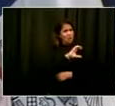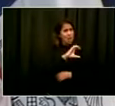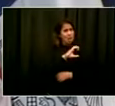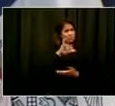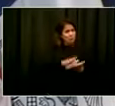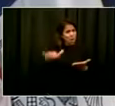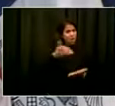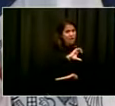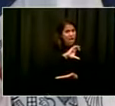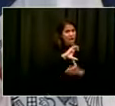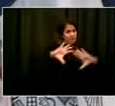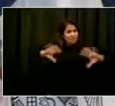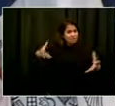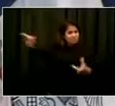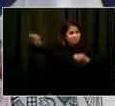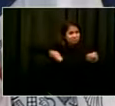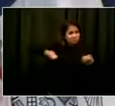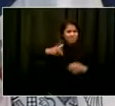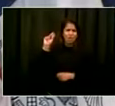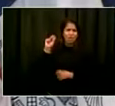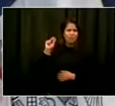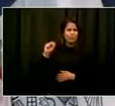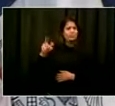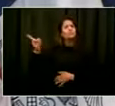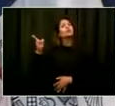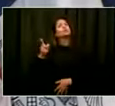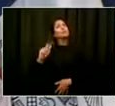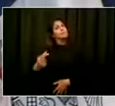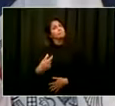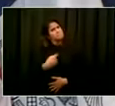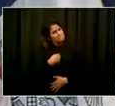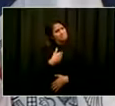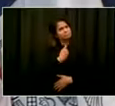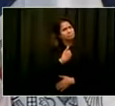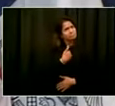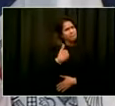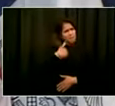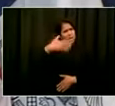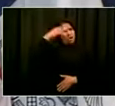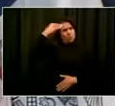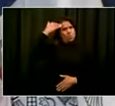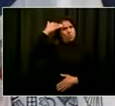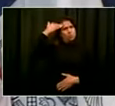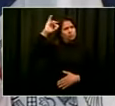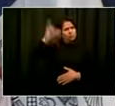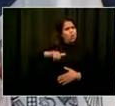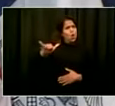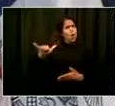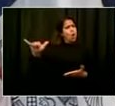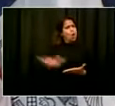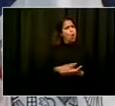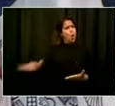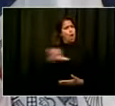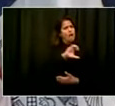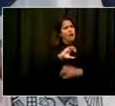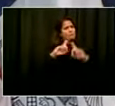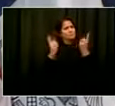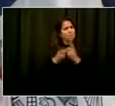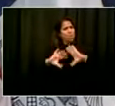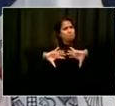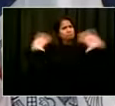broad, broad range of views. I would note again, this is a majority people of color police force, and a police force